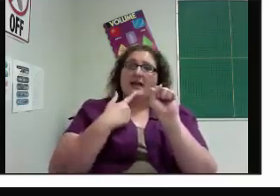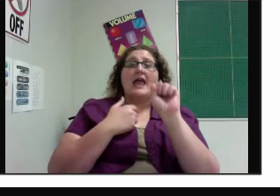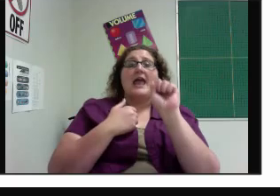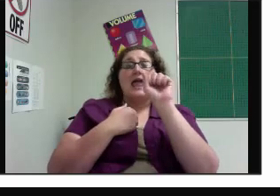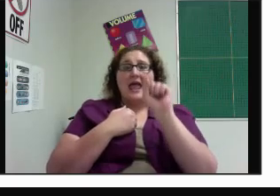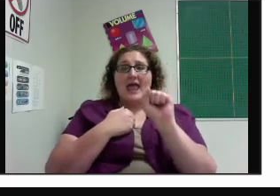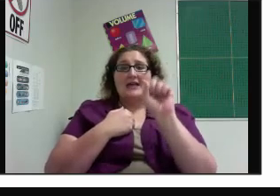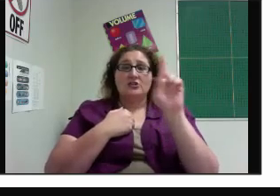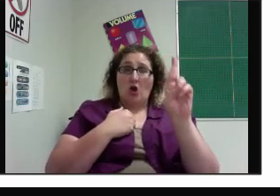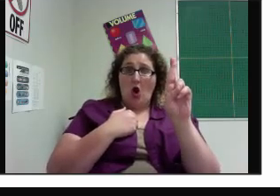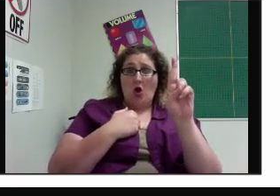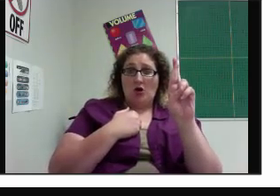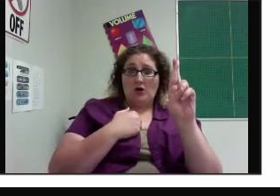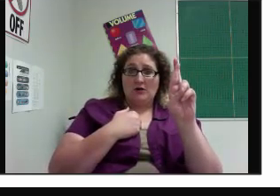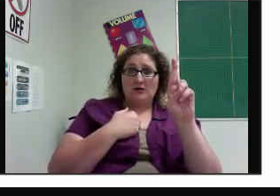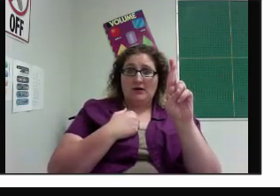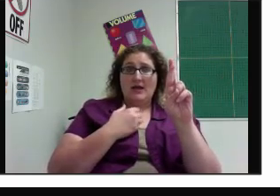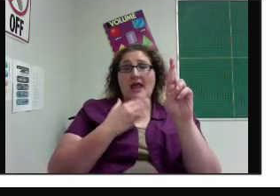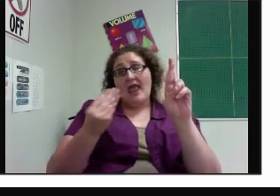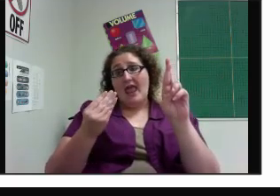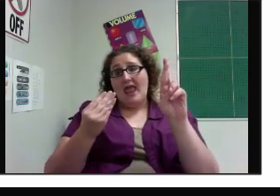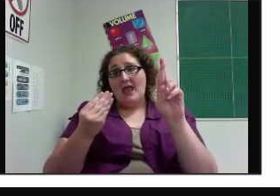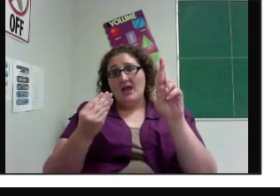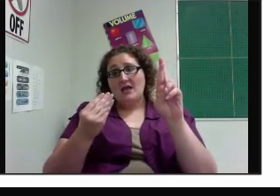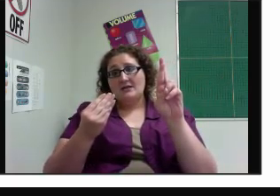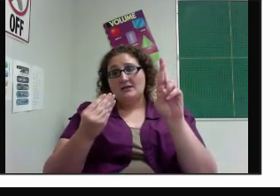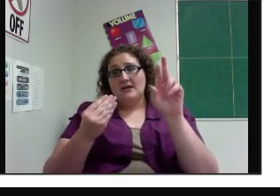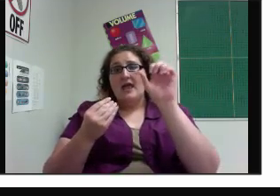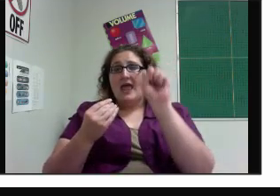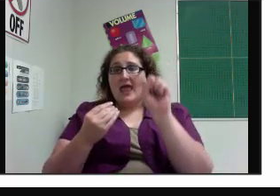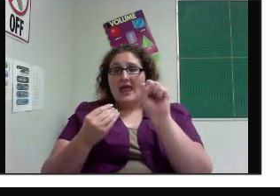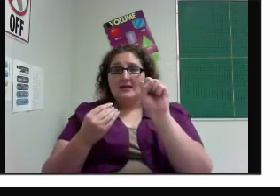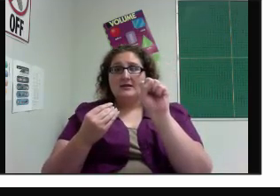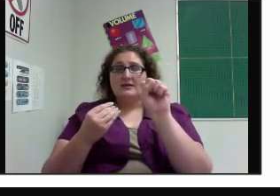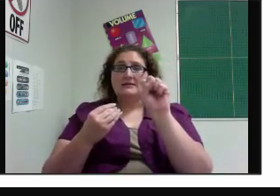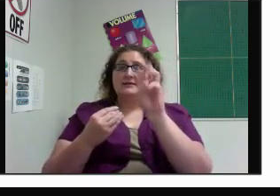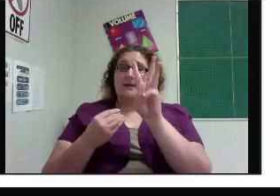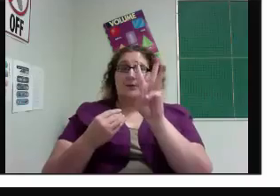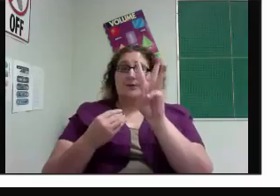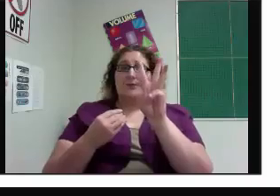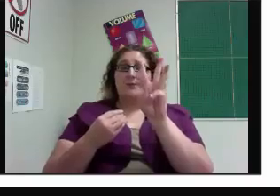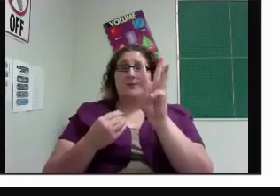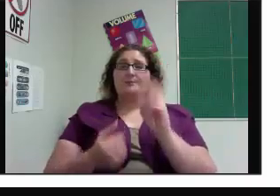start at S, and we could say SR